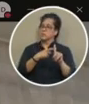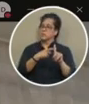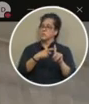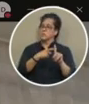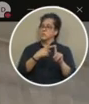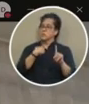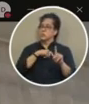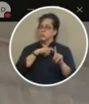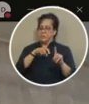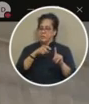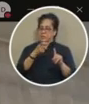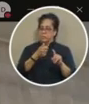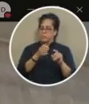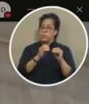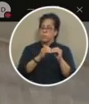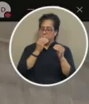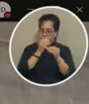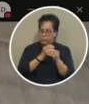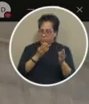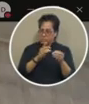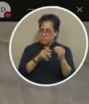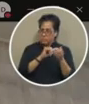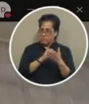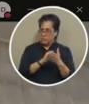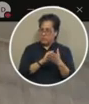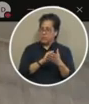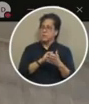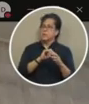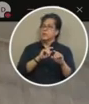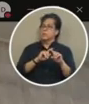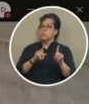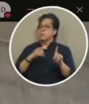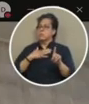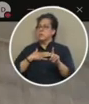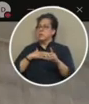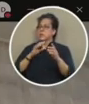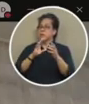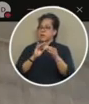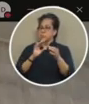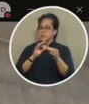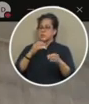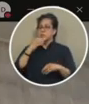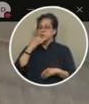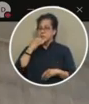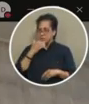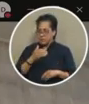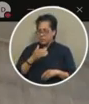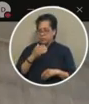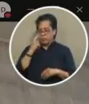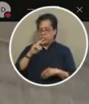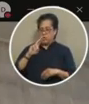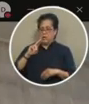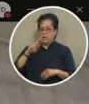think we should just have a little bit more information on that. But my comments, thank you for updating this emergency ordinance. A